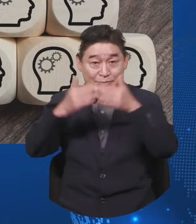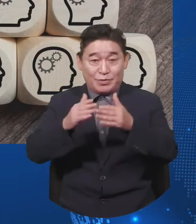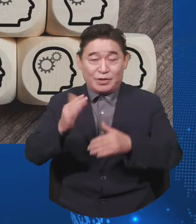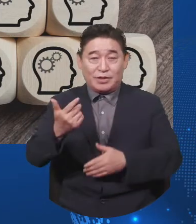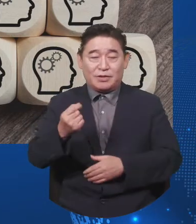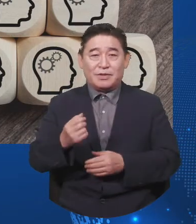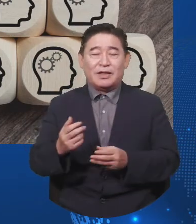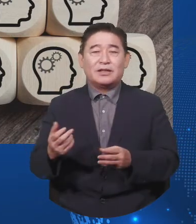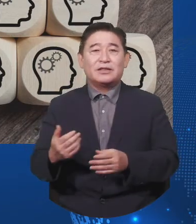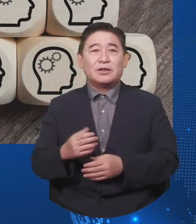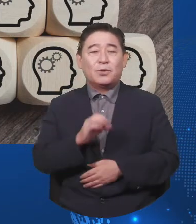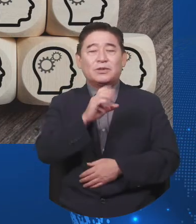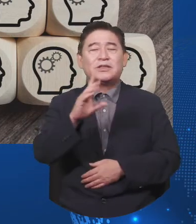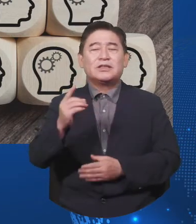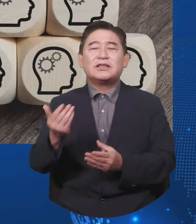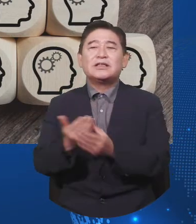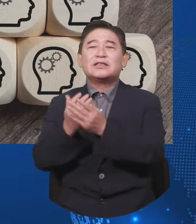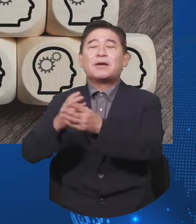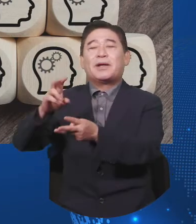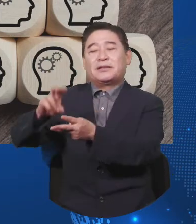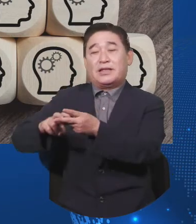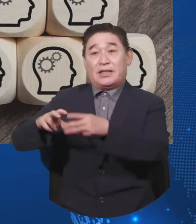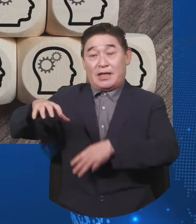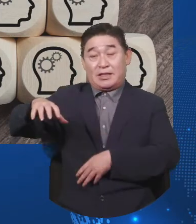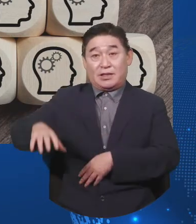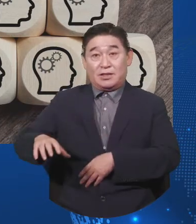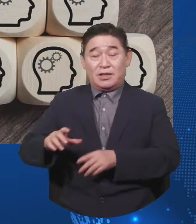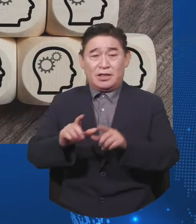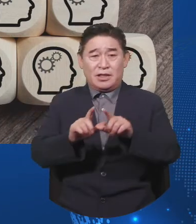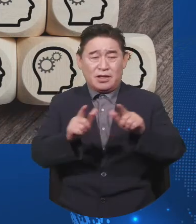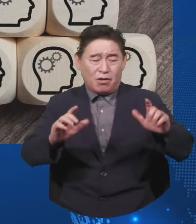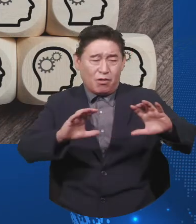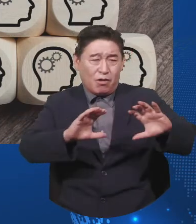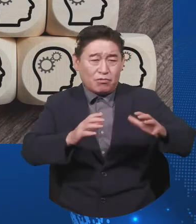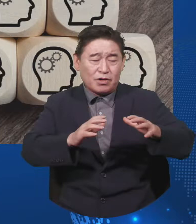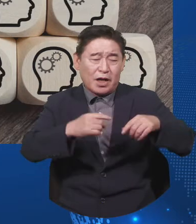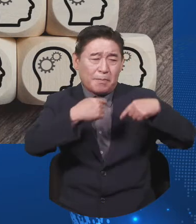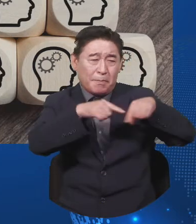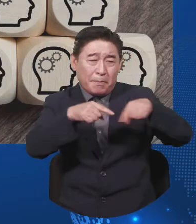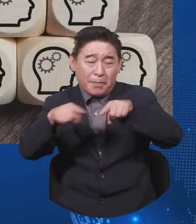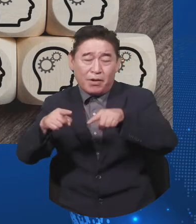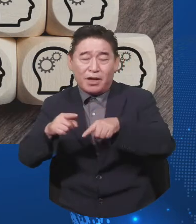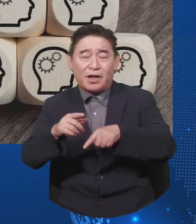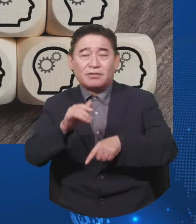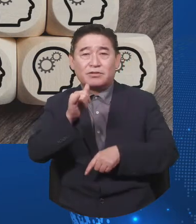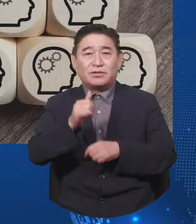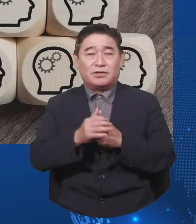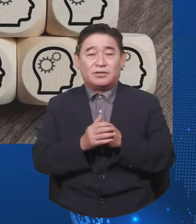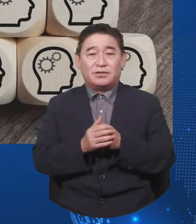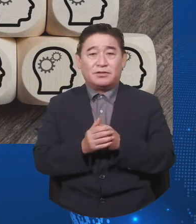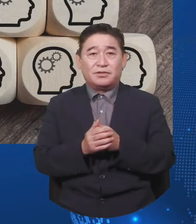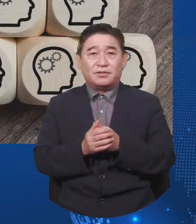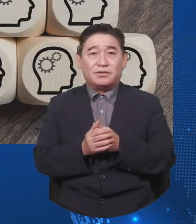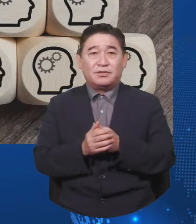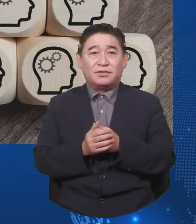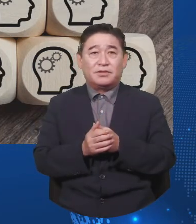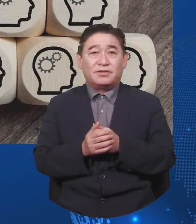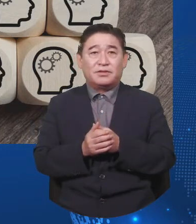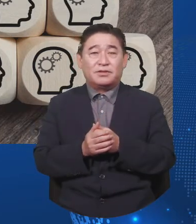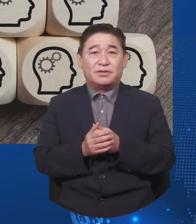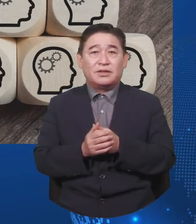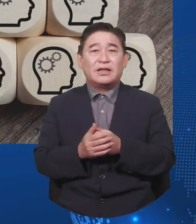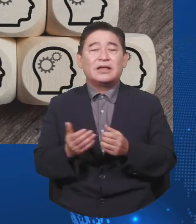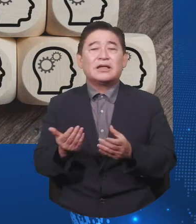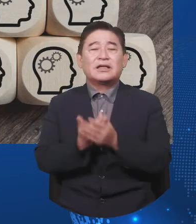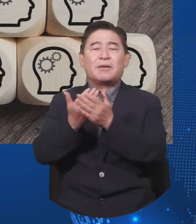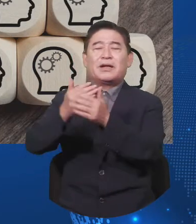multidimensional country reviews that take exactly this, the holistic view of development, and form the basis